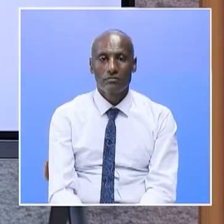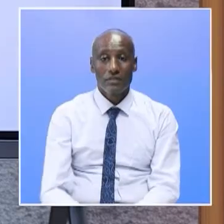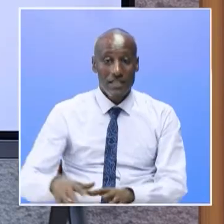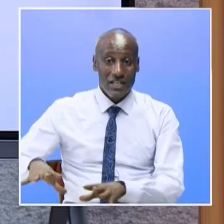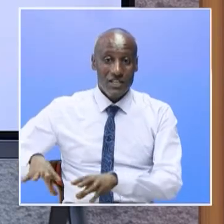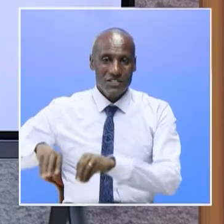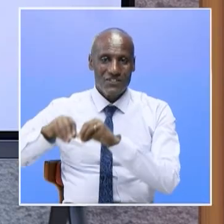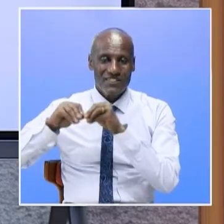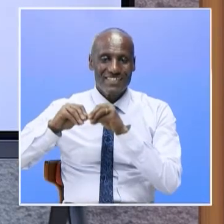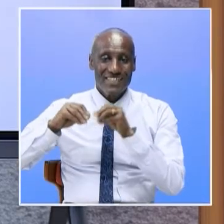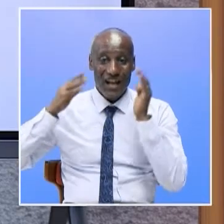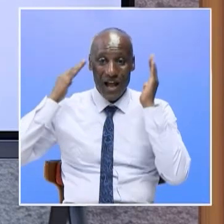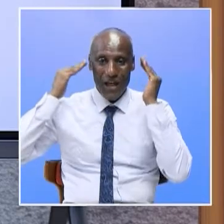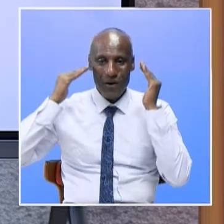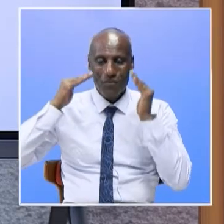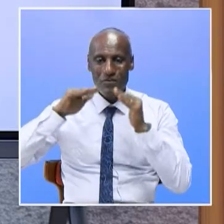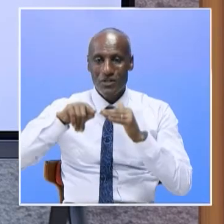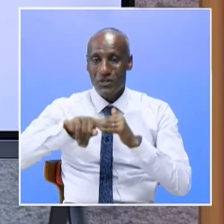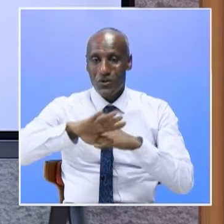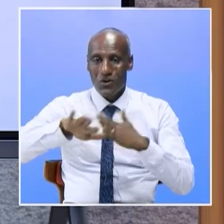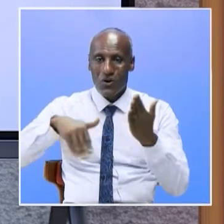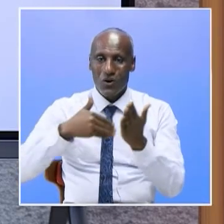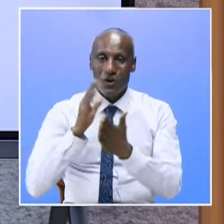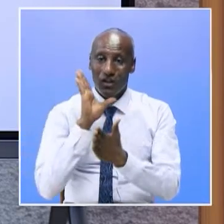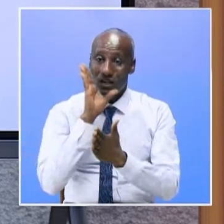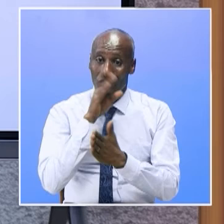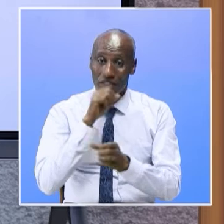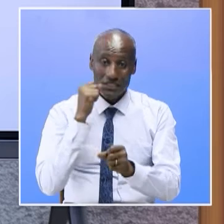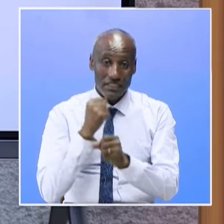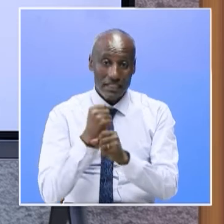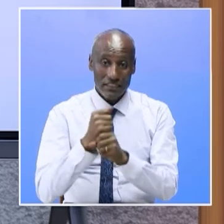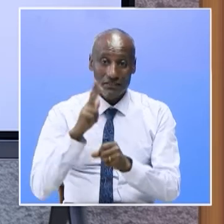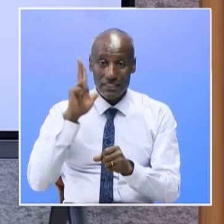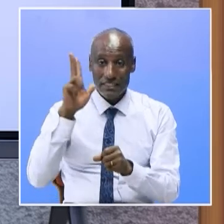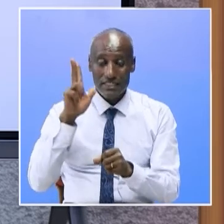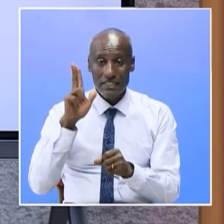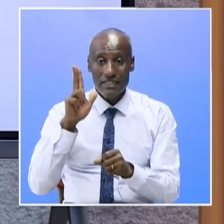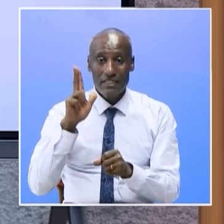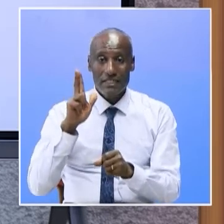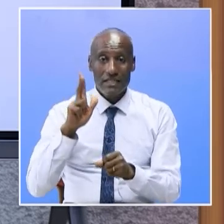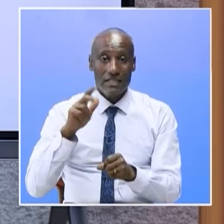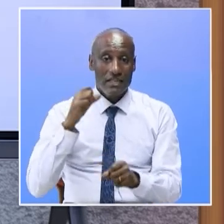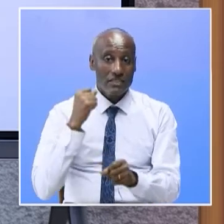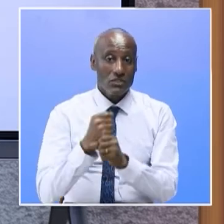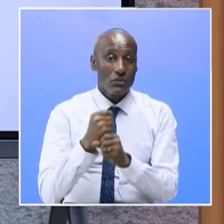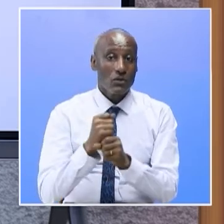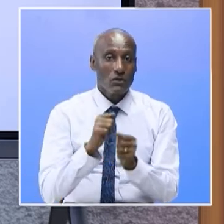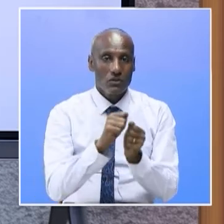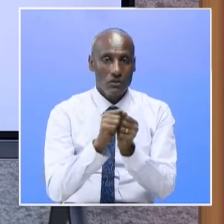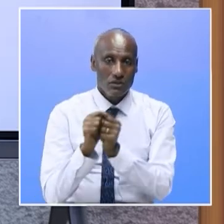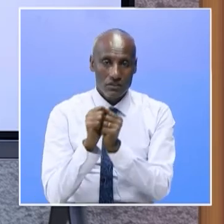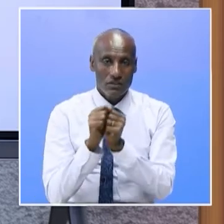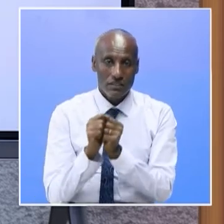Students, I hope you all have finished your activity 3 and let us practice together again. Let me give you